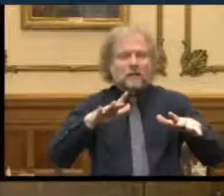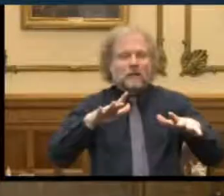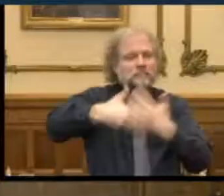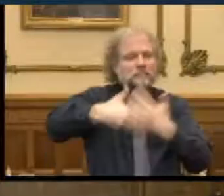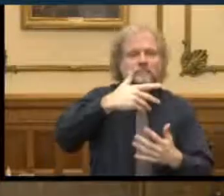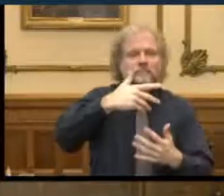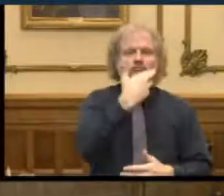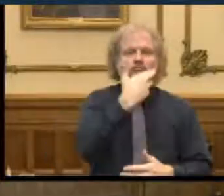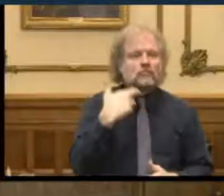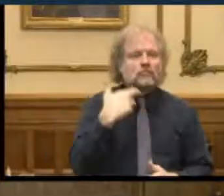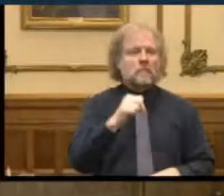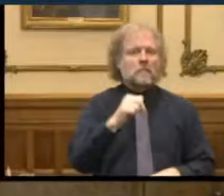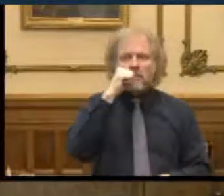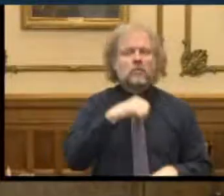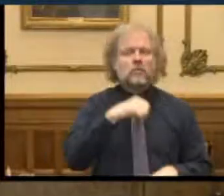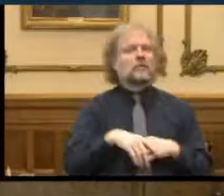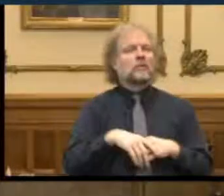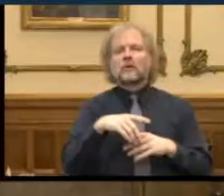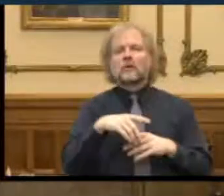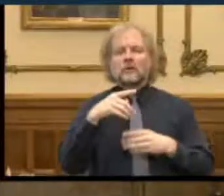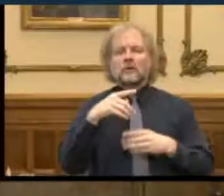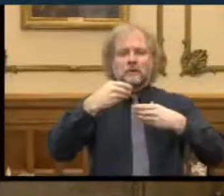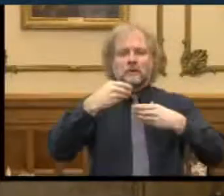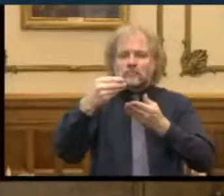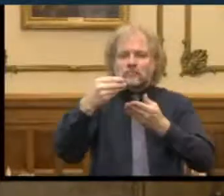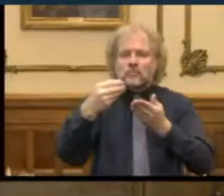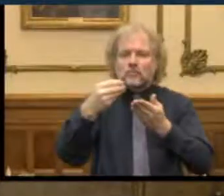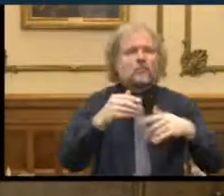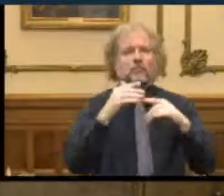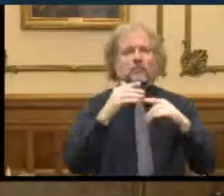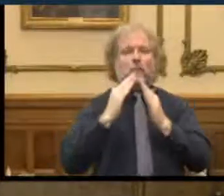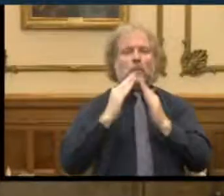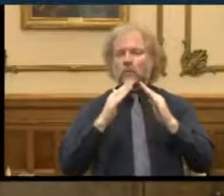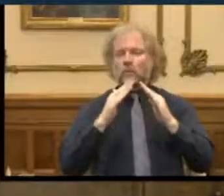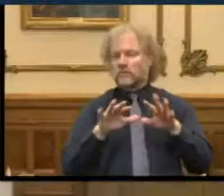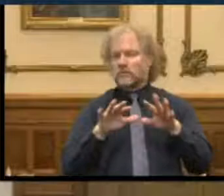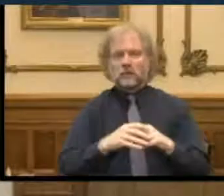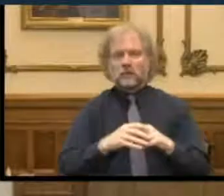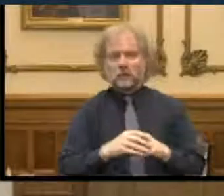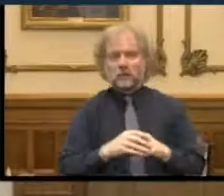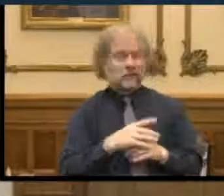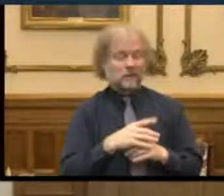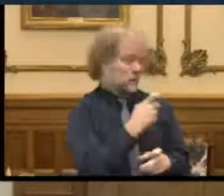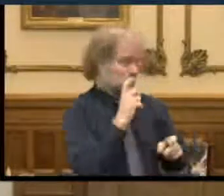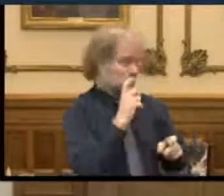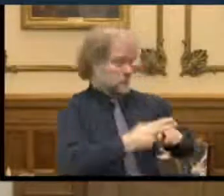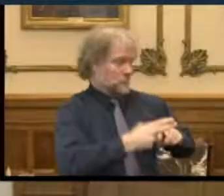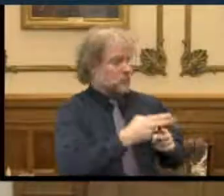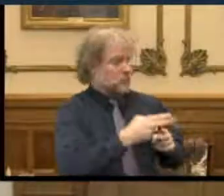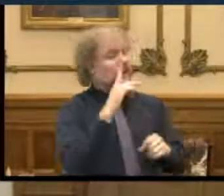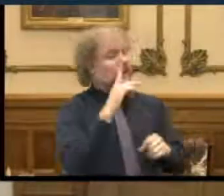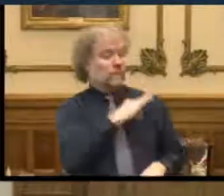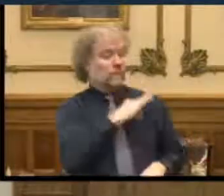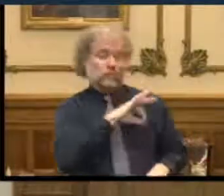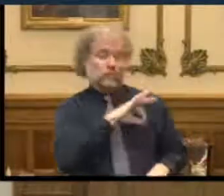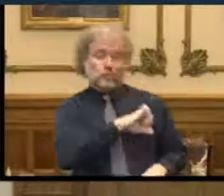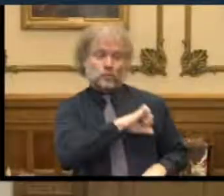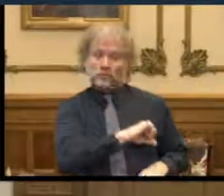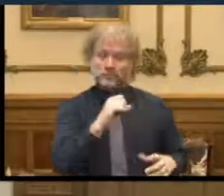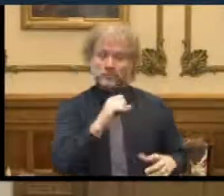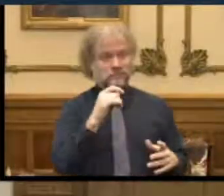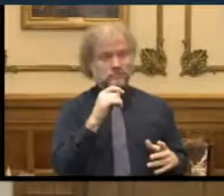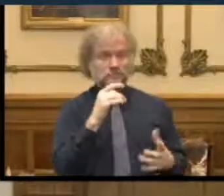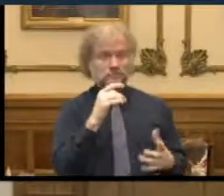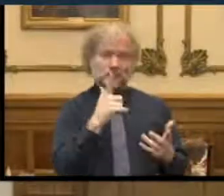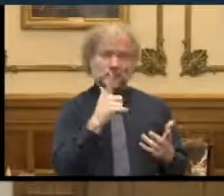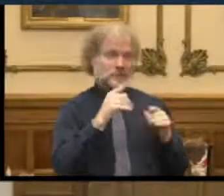our bars, in our retail establishments, and in the community. And as you mentioned, I mean, many of the fraternities and sororities are Yep.